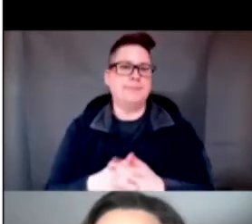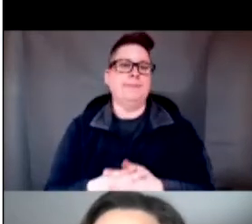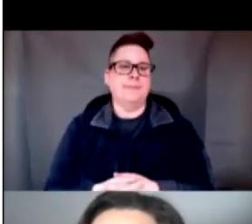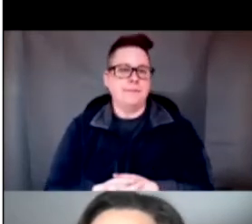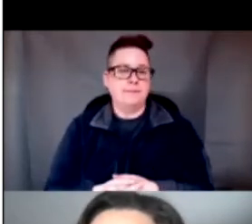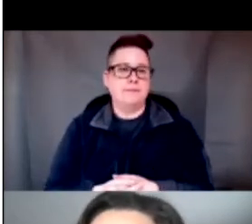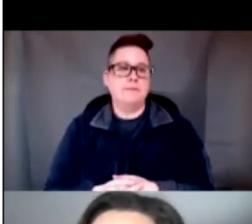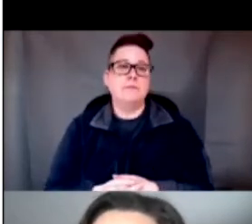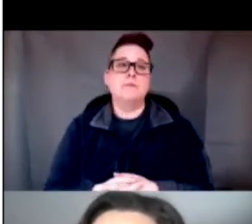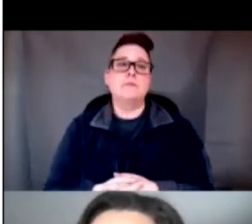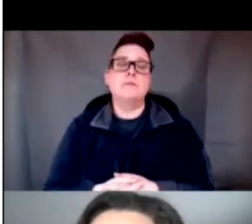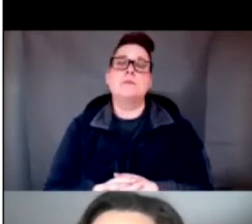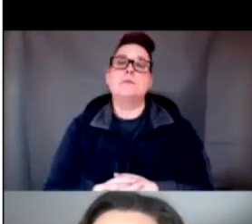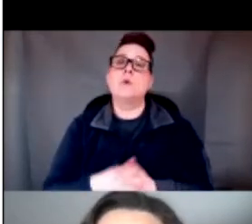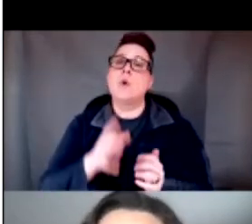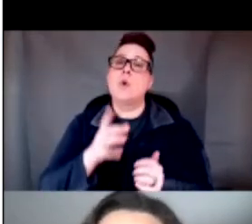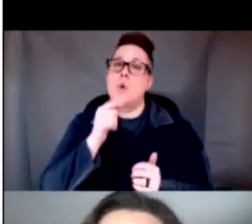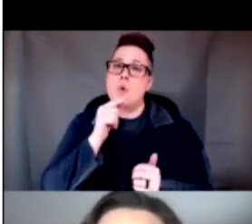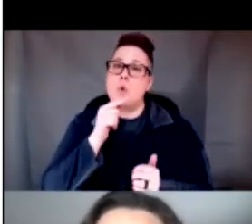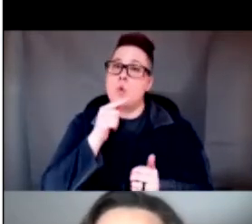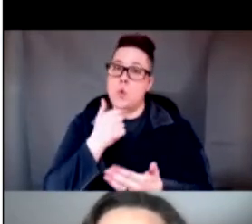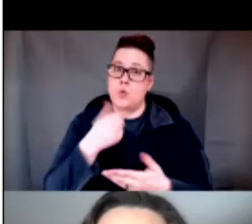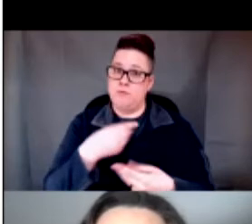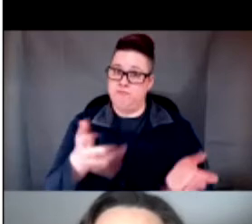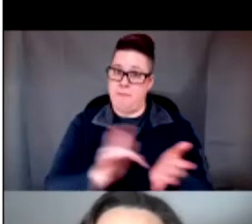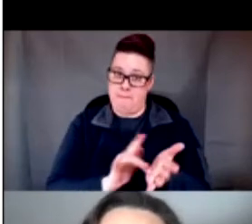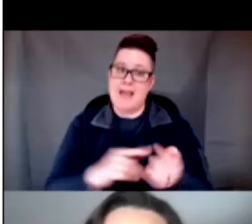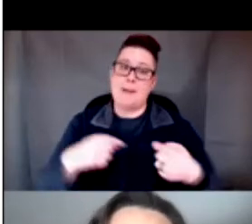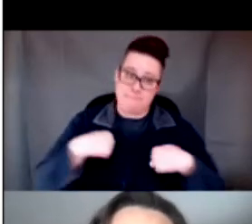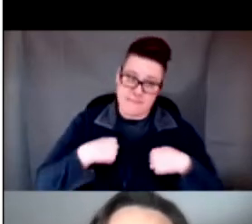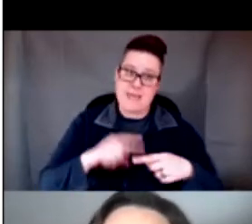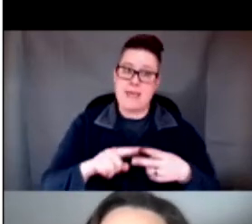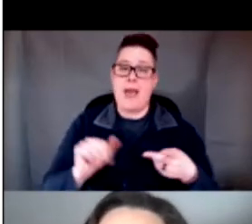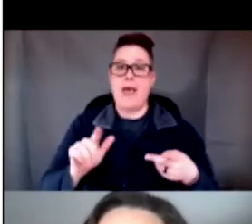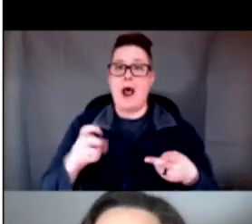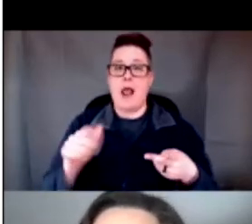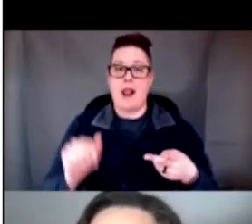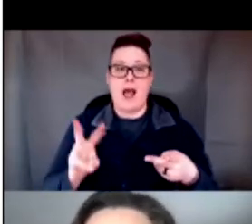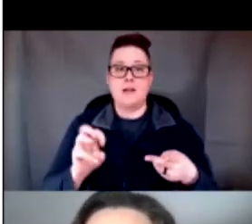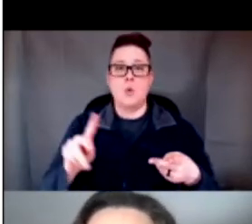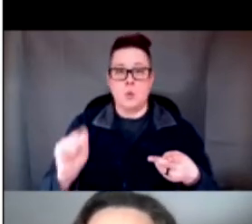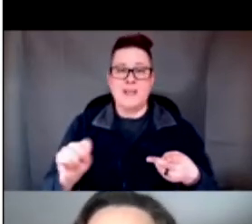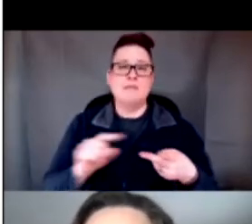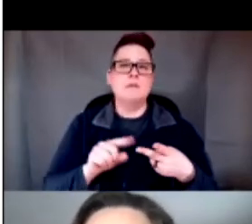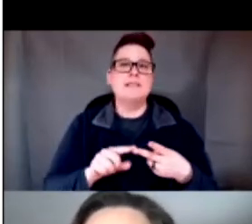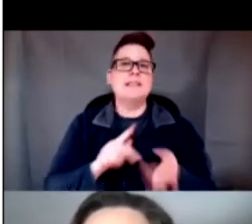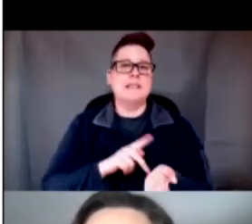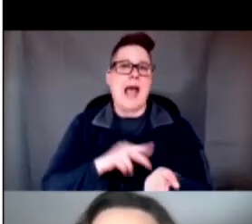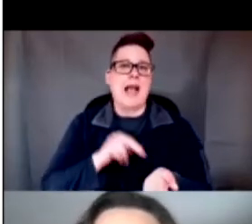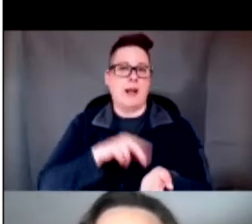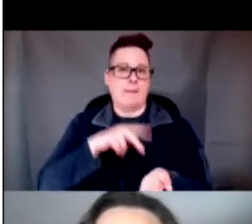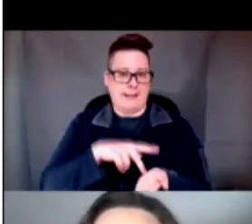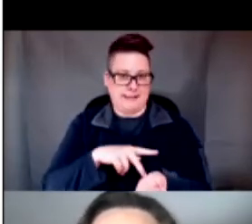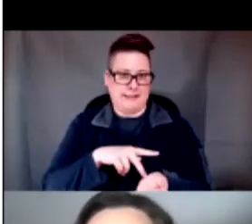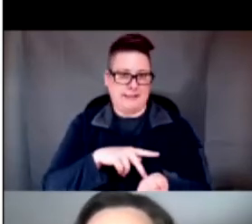The folks who serve the medication needs are myself and Alexa Weeks, who is a psychiatric nurse practitioner in